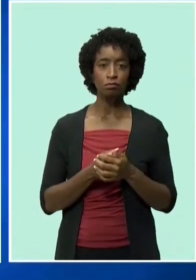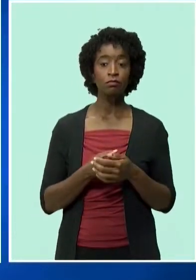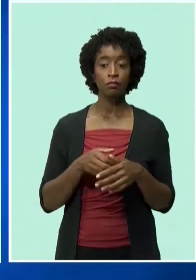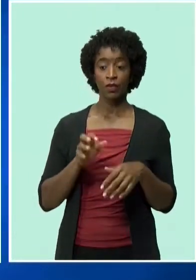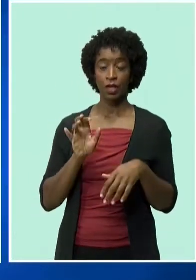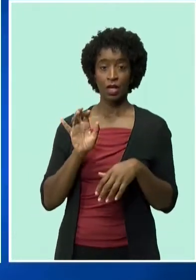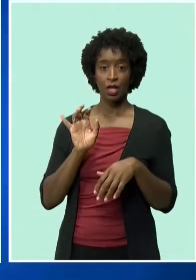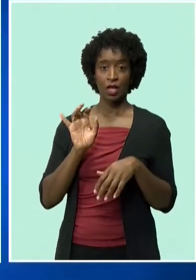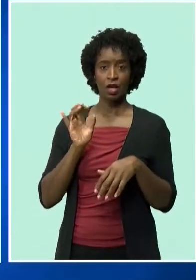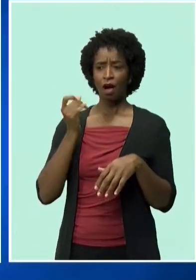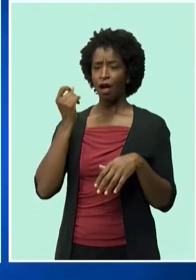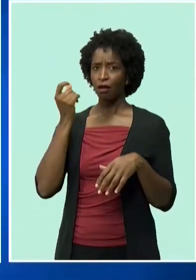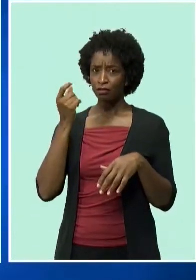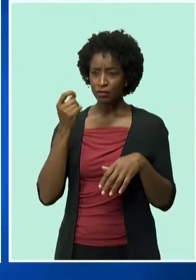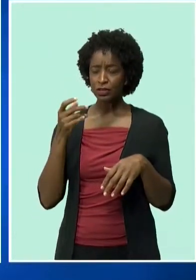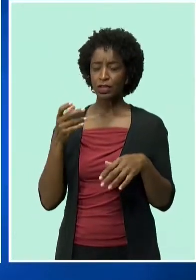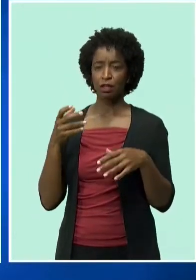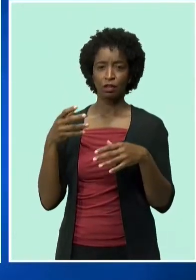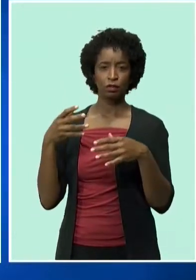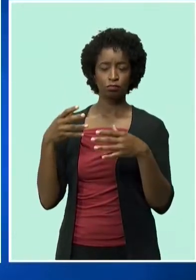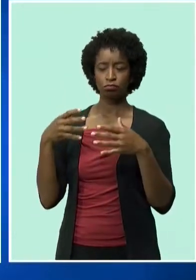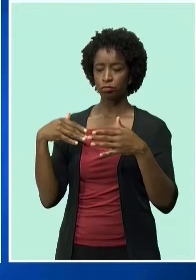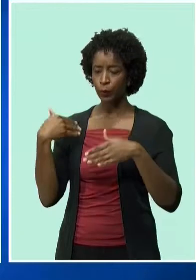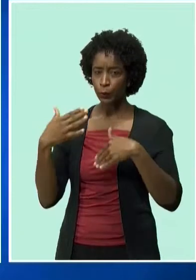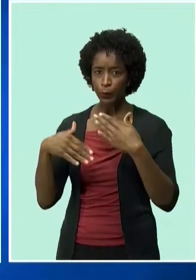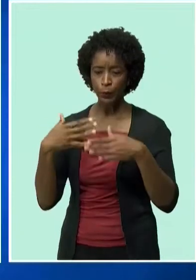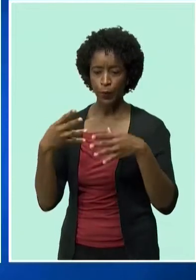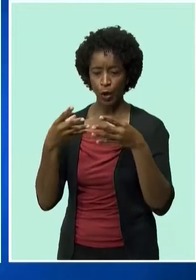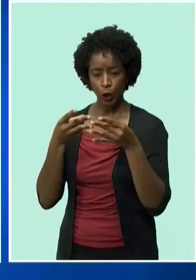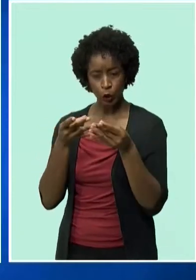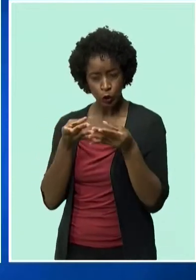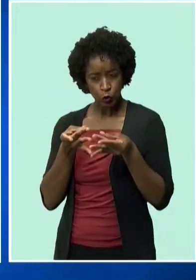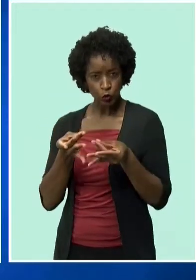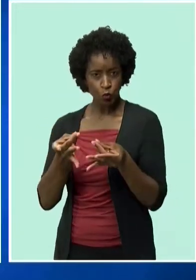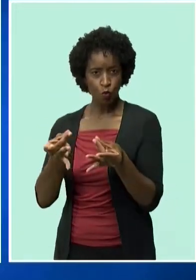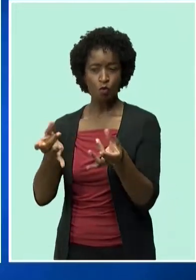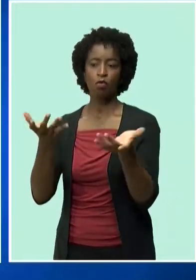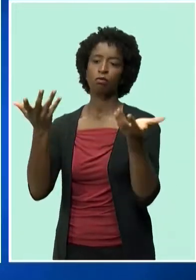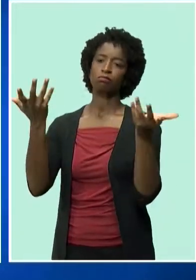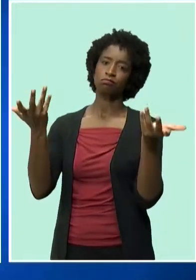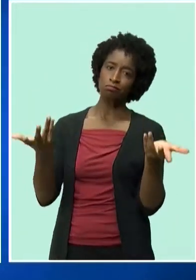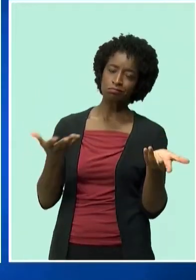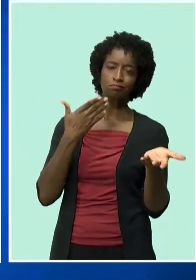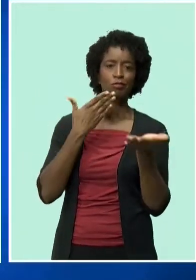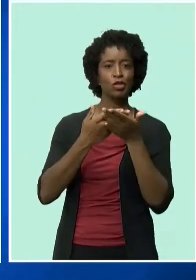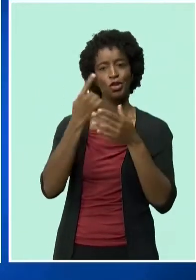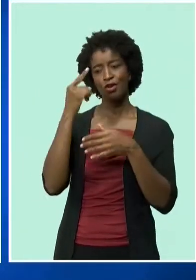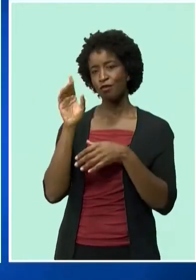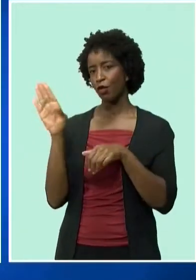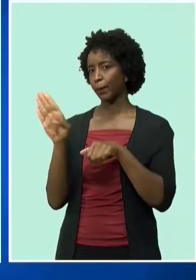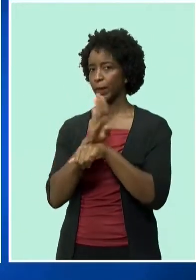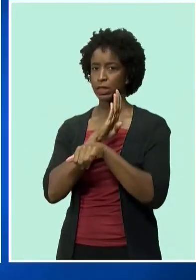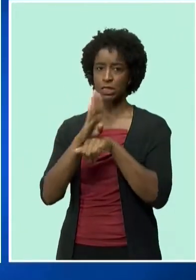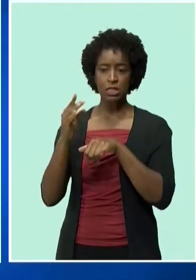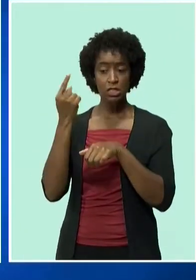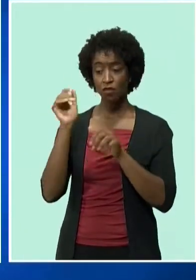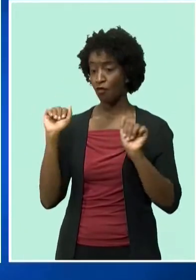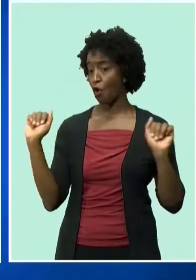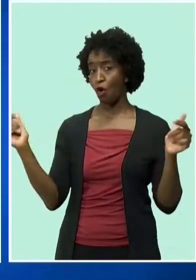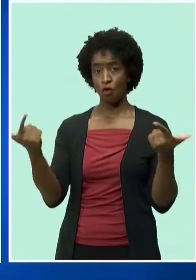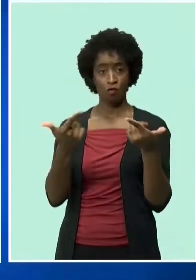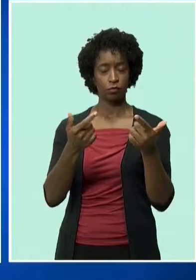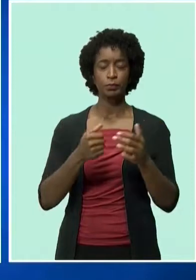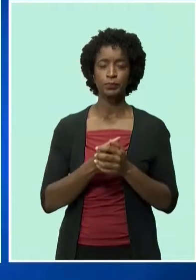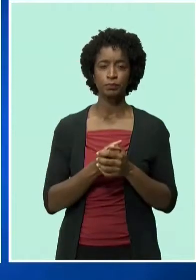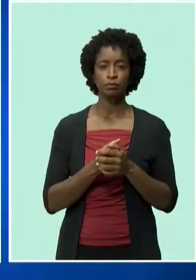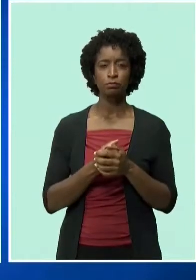works better, we all get to do our jobs much more easy, more efficiently, and it's good for all of us. As he sought to lay out a roadmap